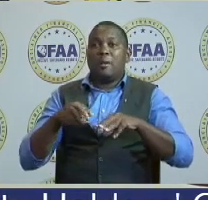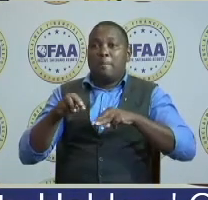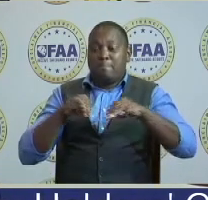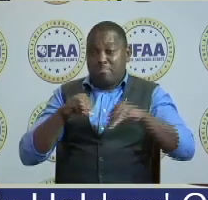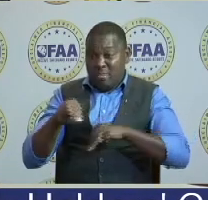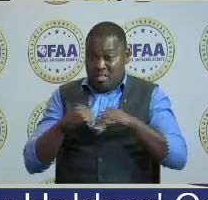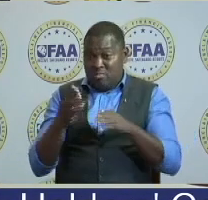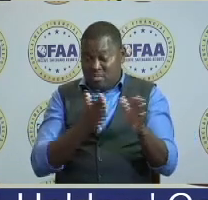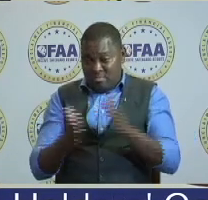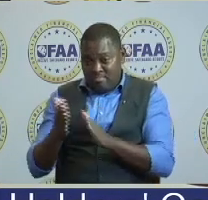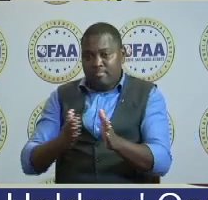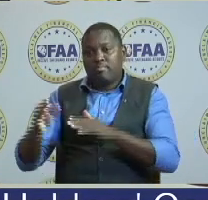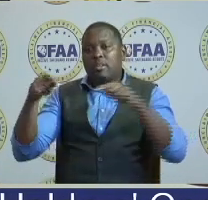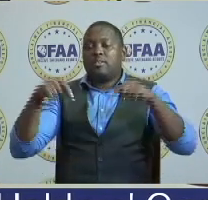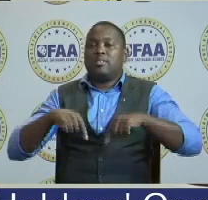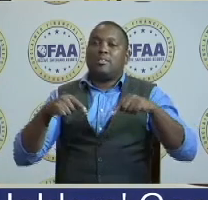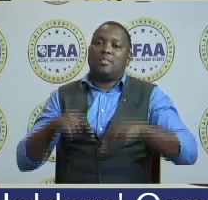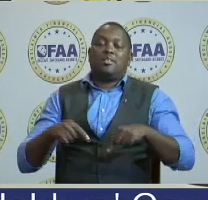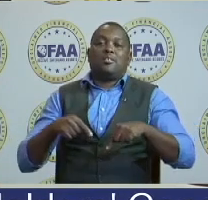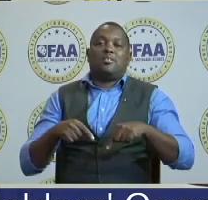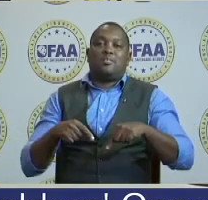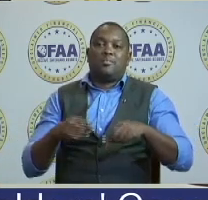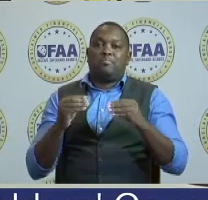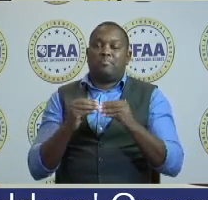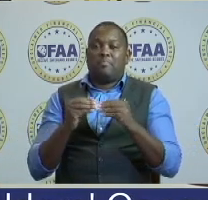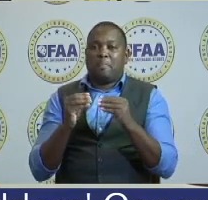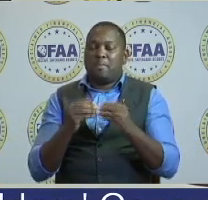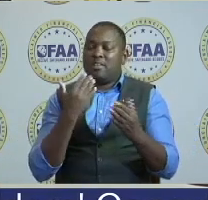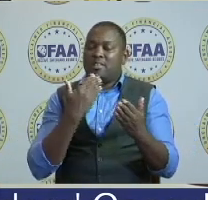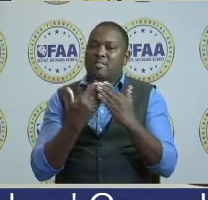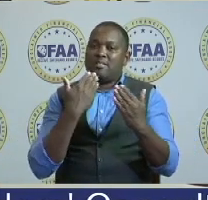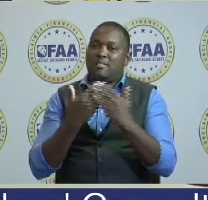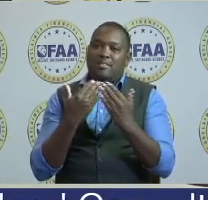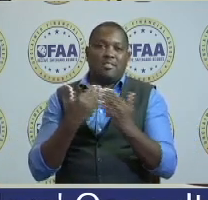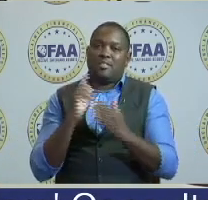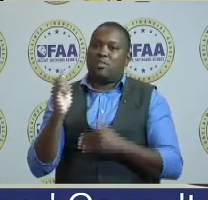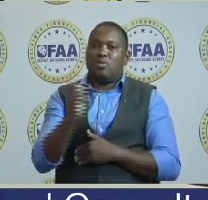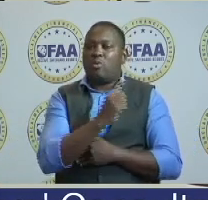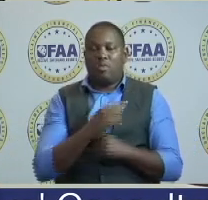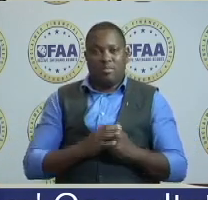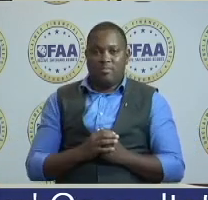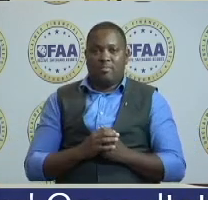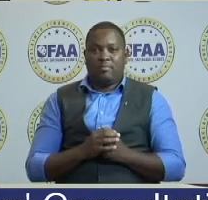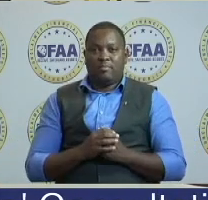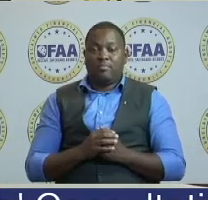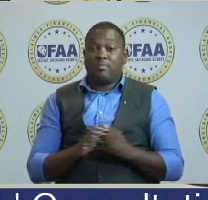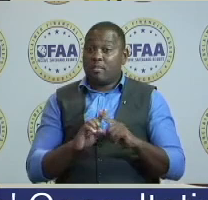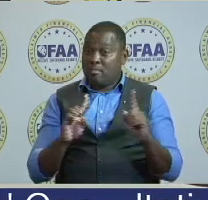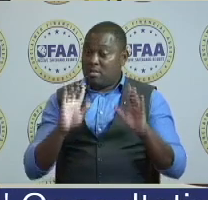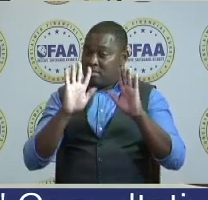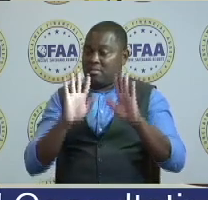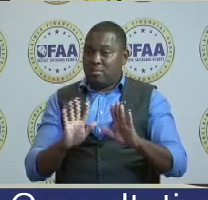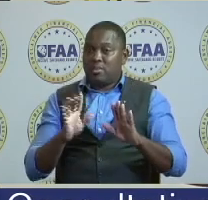have been part of putting this together. My sincere appreciations to all of you. But most